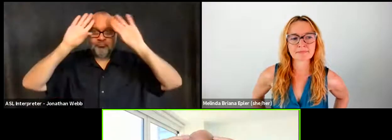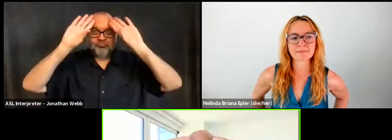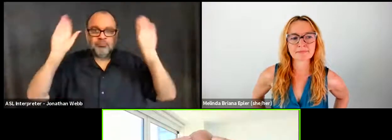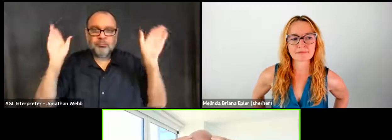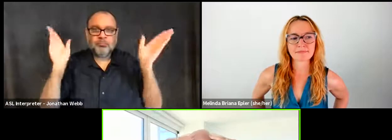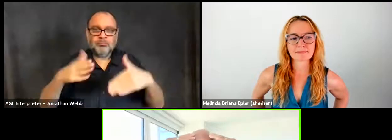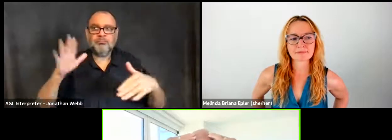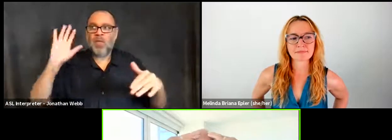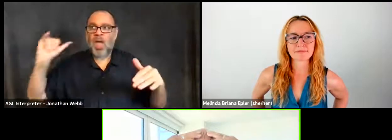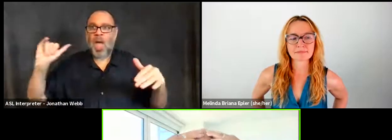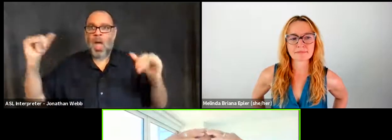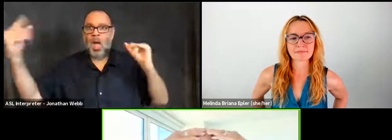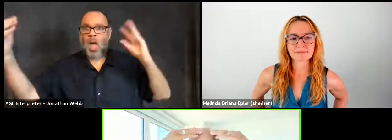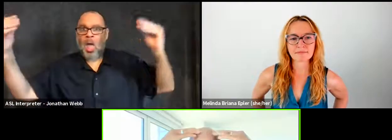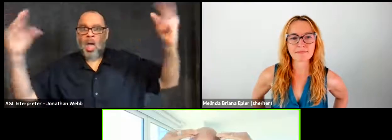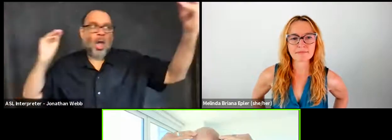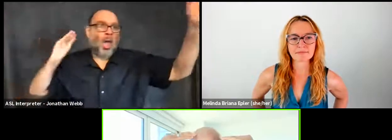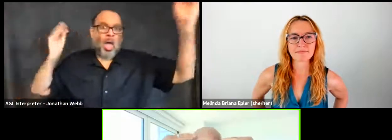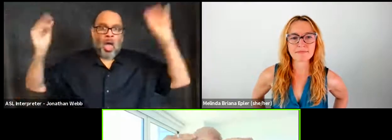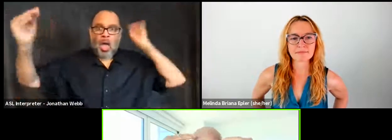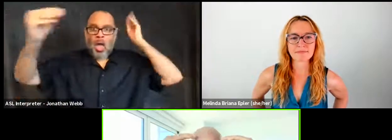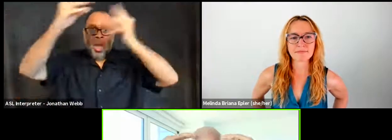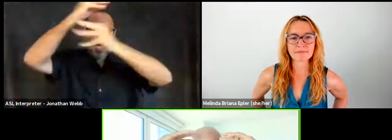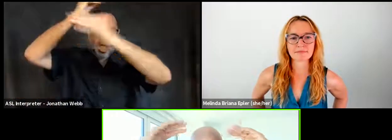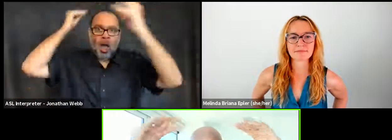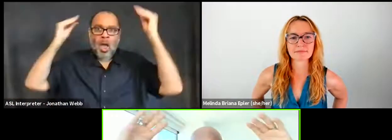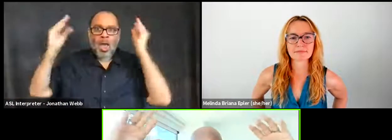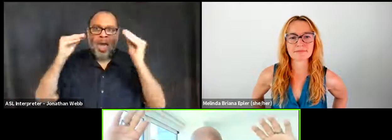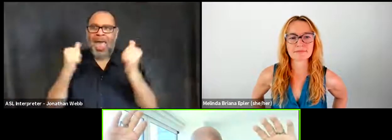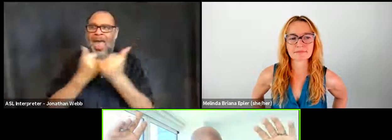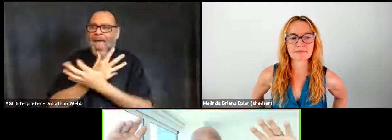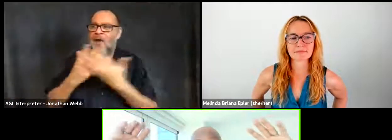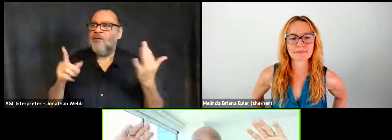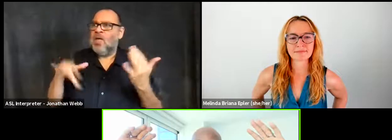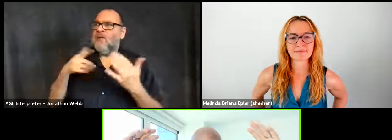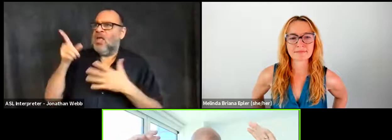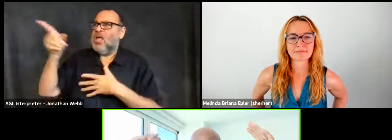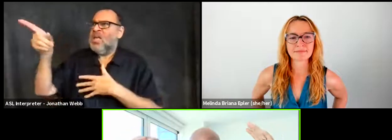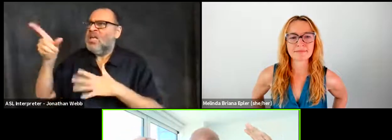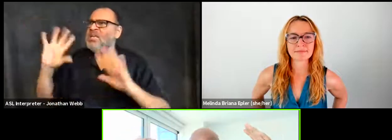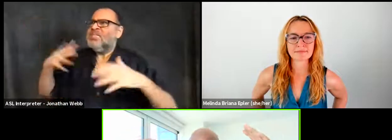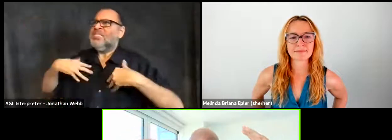the things that you wish you could change but you can't, right?